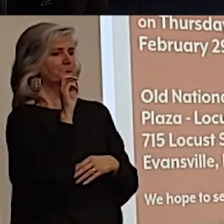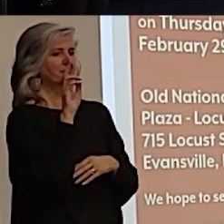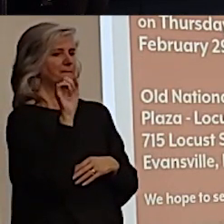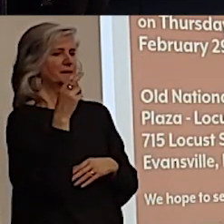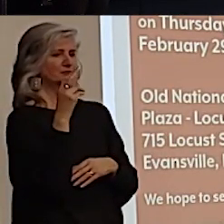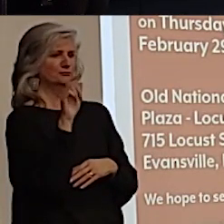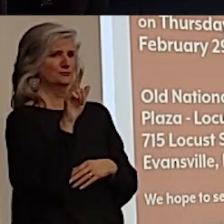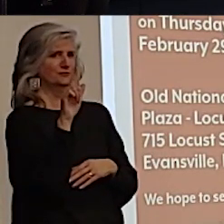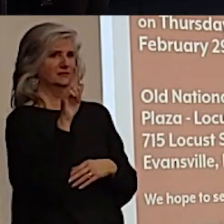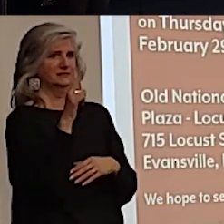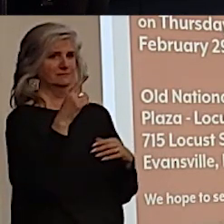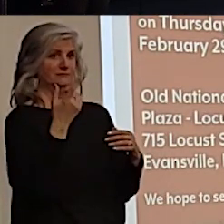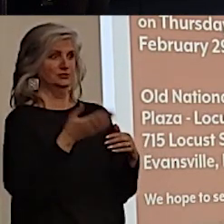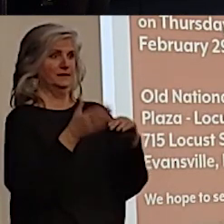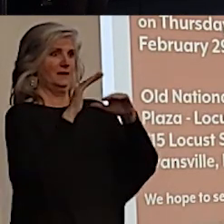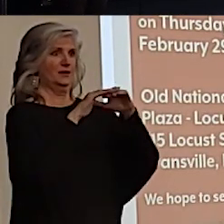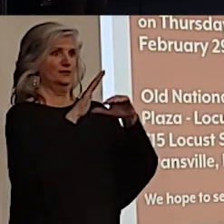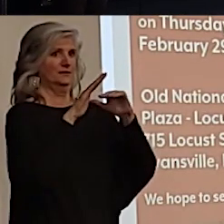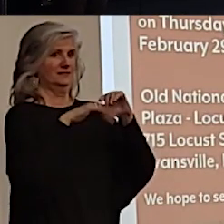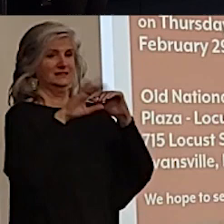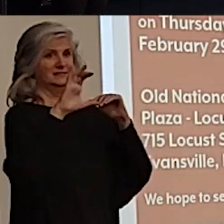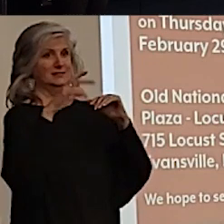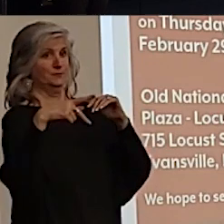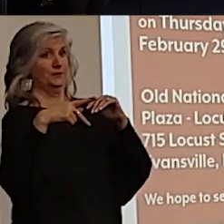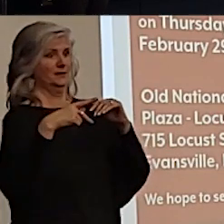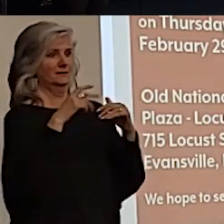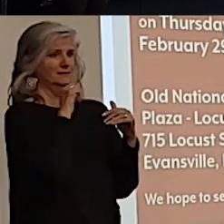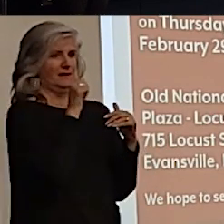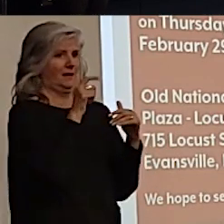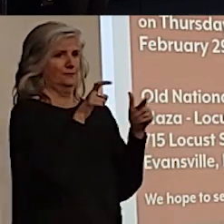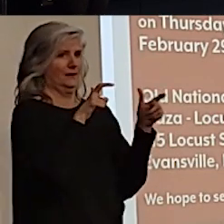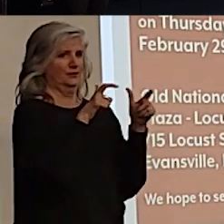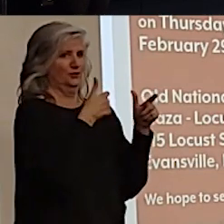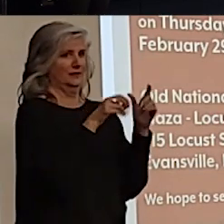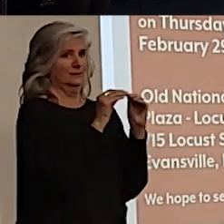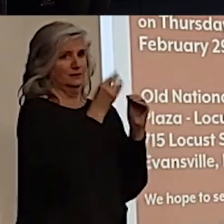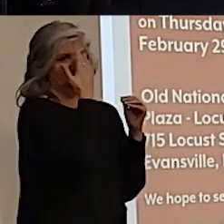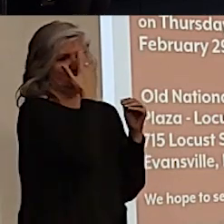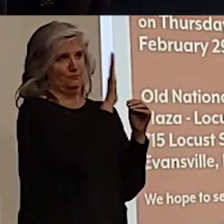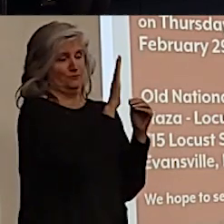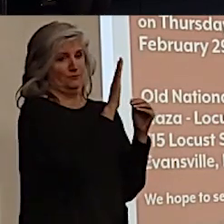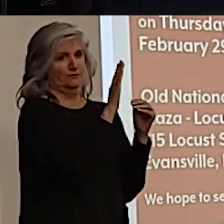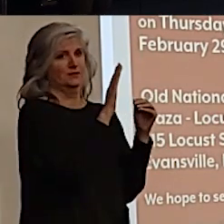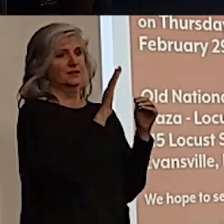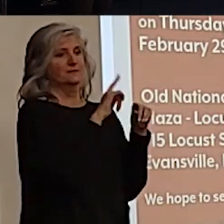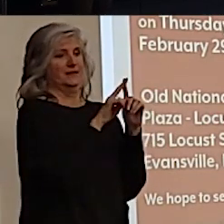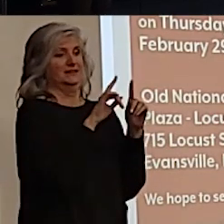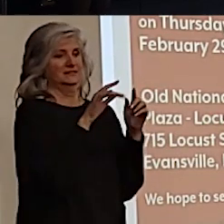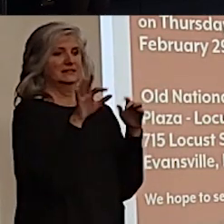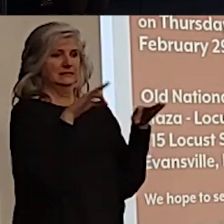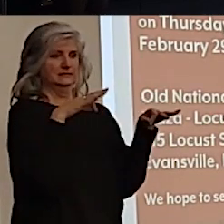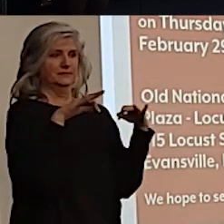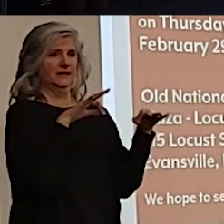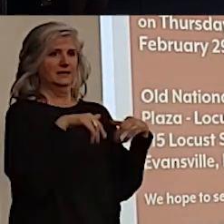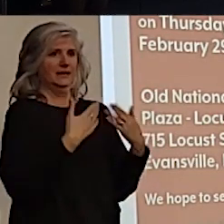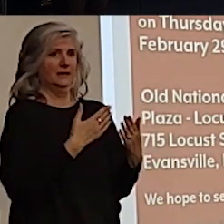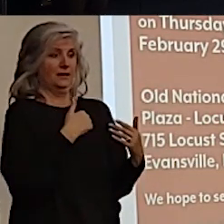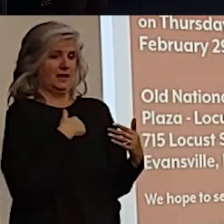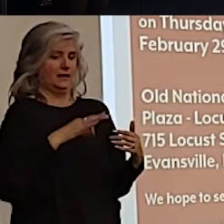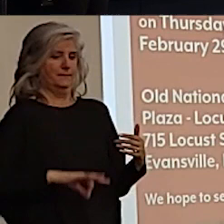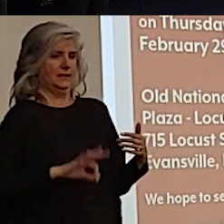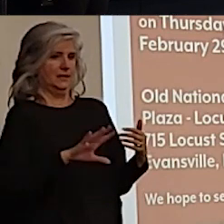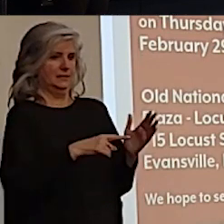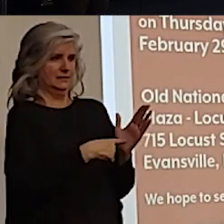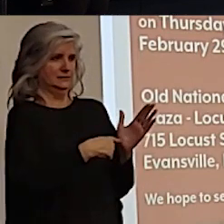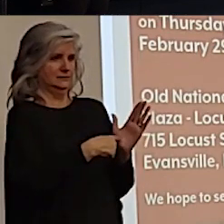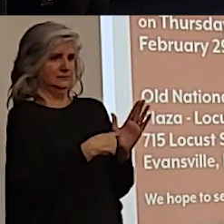used to be higher than CenterPoint. They might still be. They're no longer regulated, so we don't know. But he was just pointing out how I pay this.